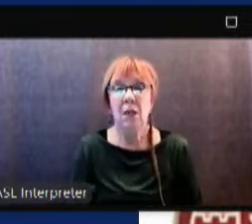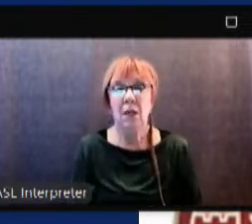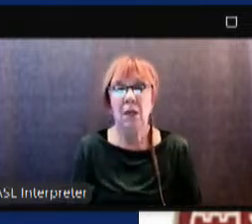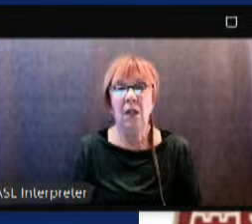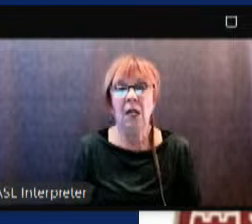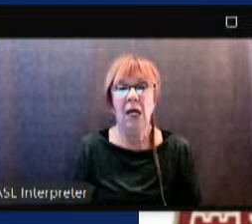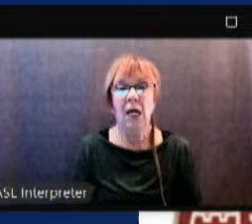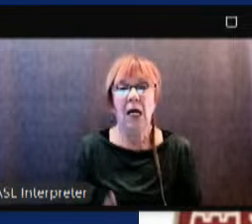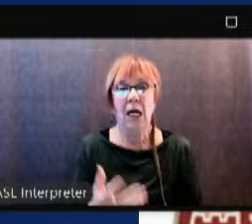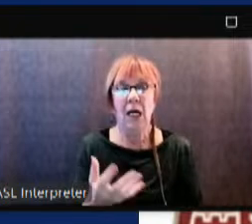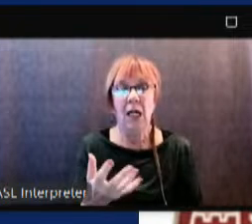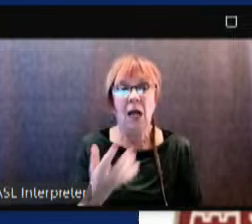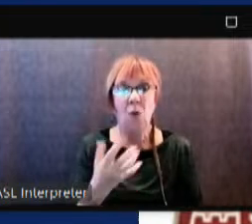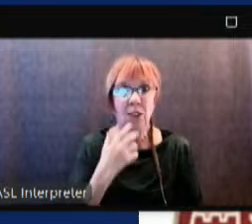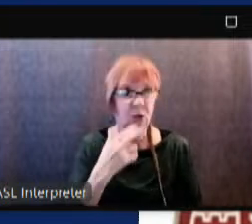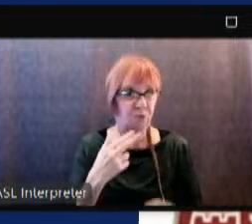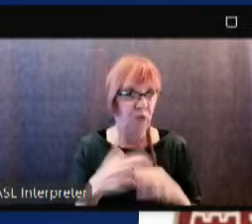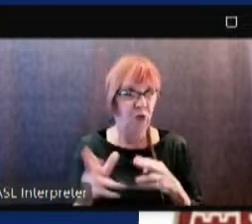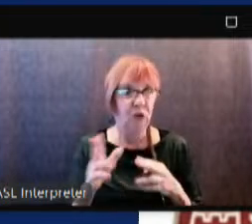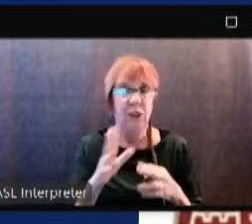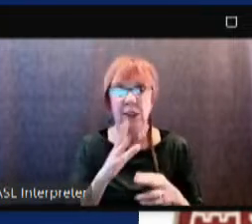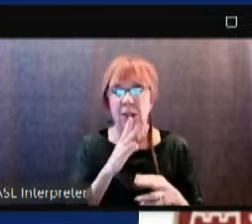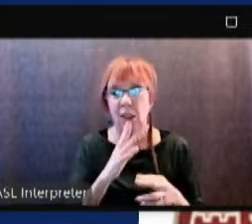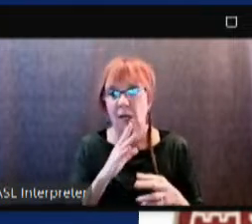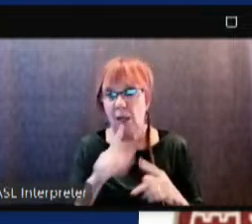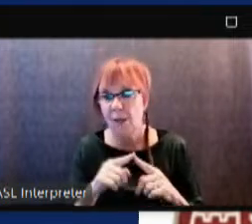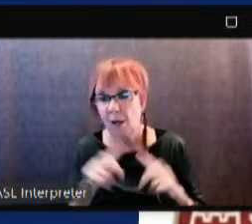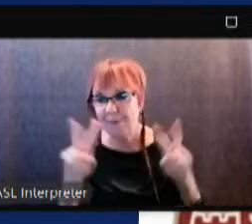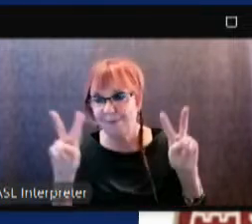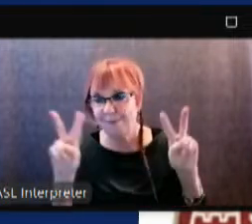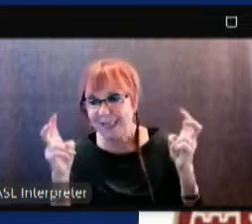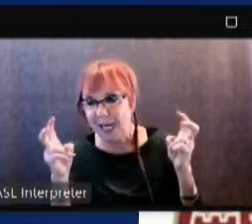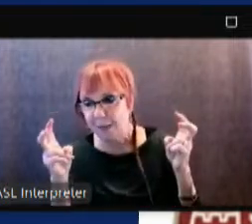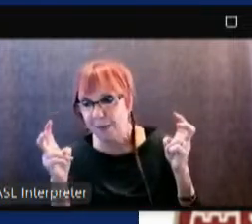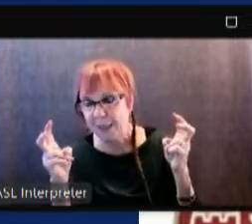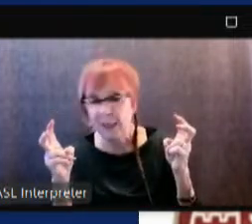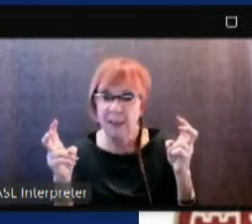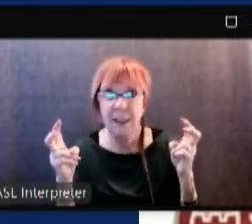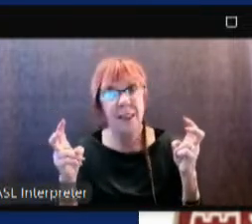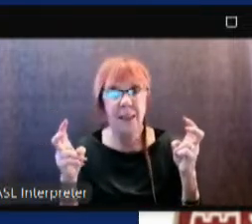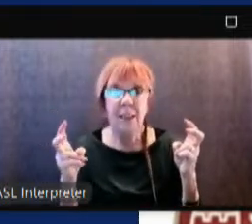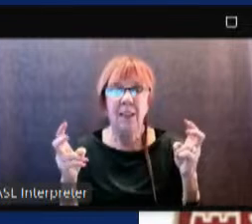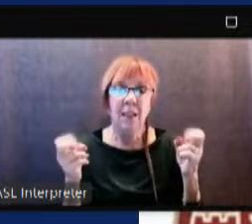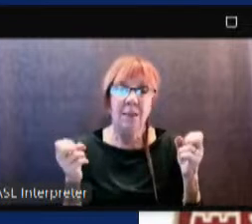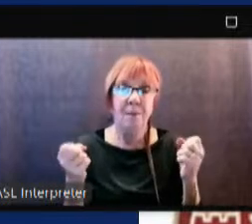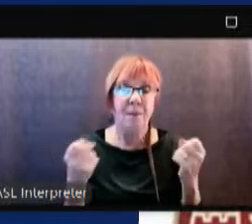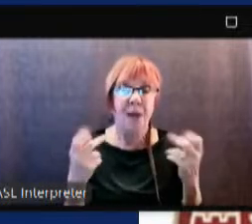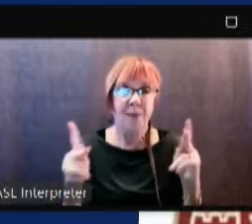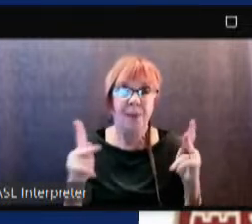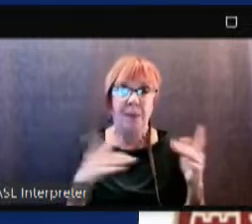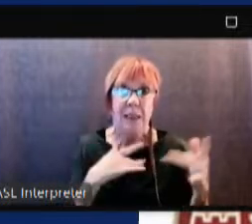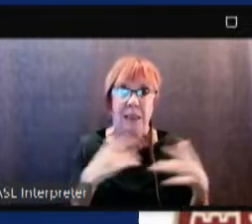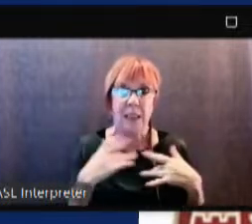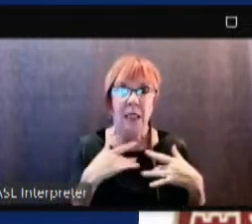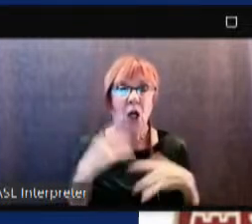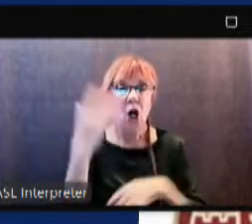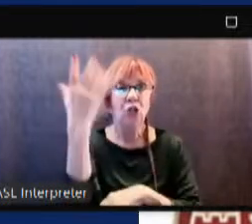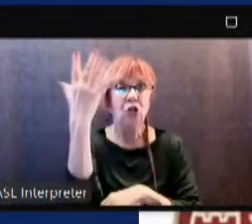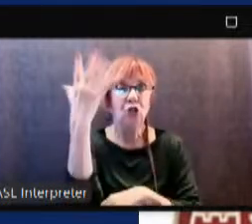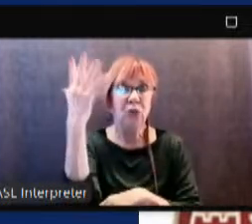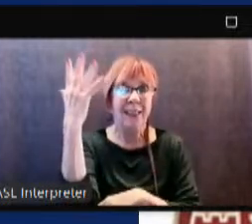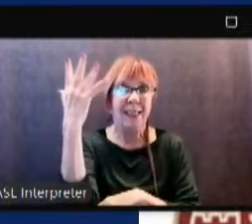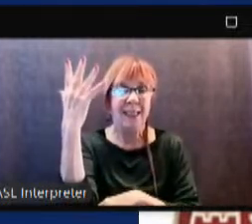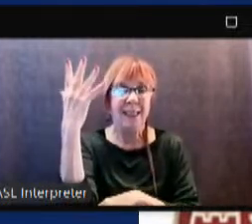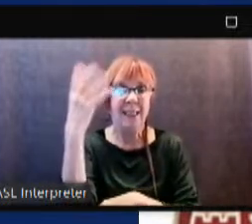wanted to just briefly touch on a topic that has gotten some consideration lately, which has been trees and hazardous tree